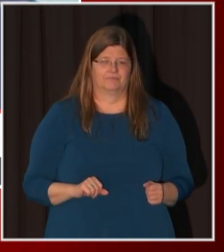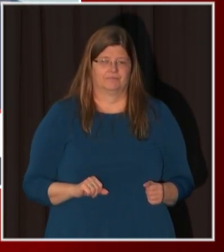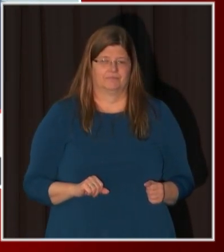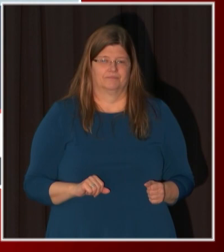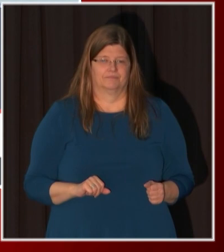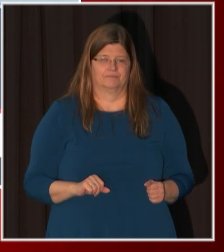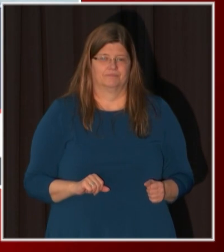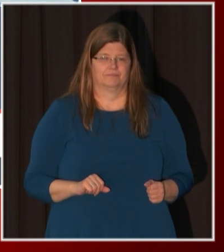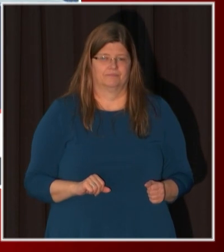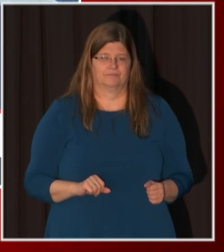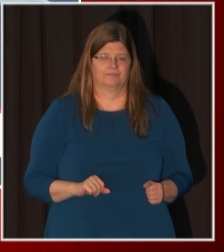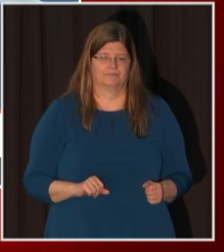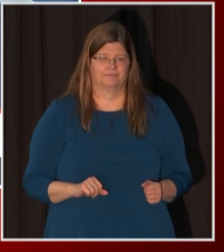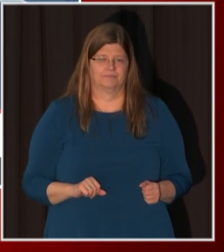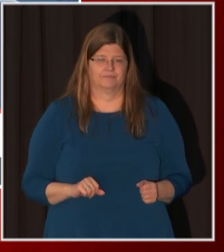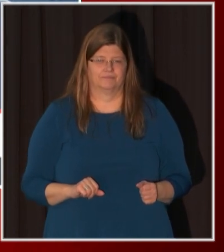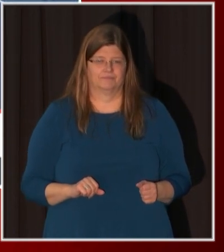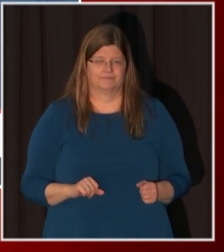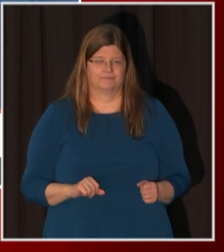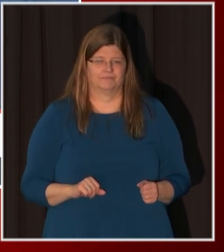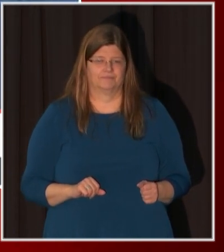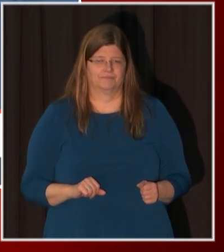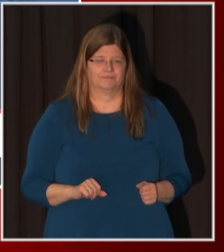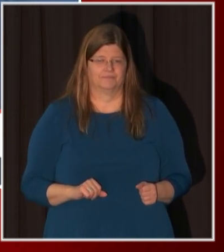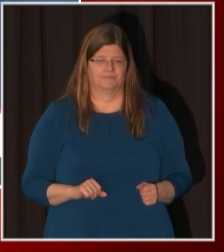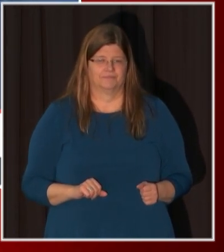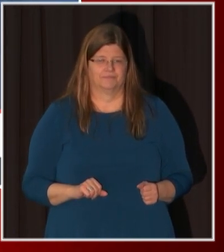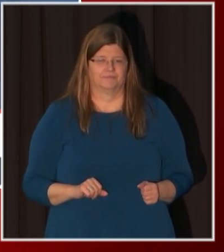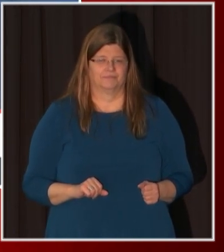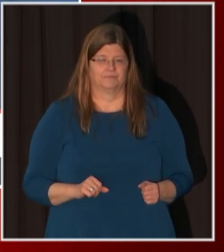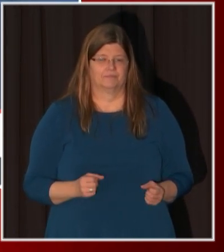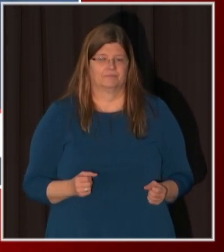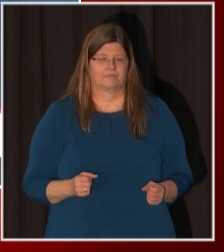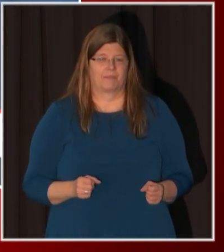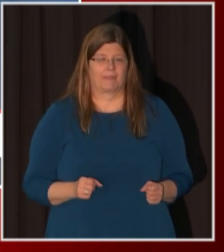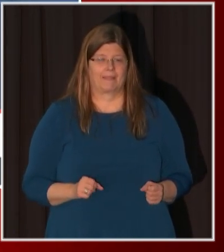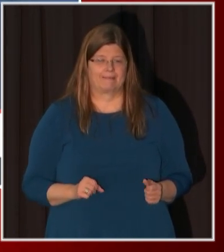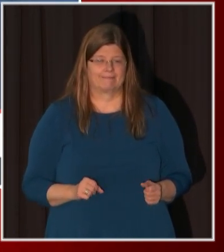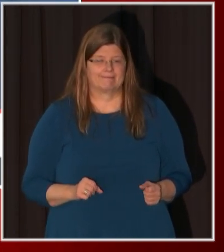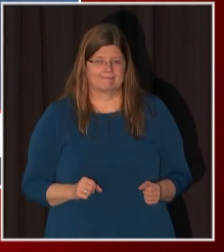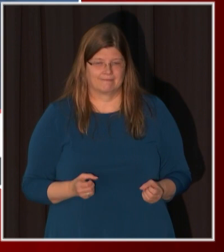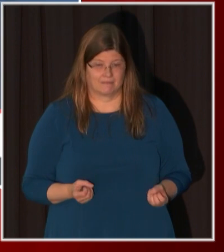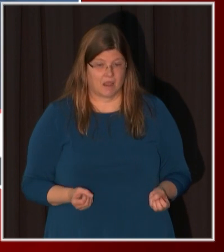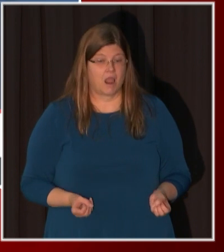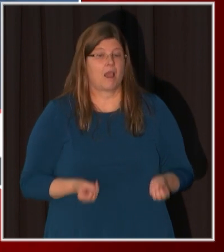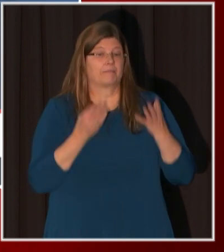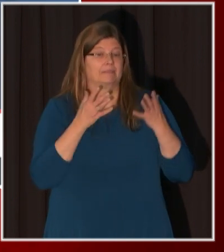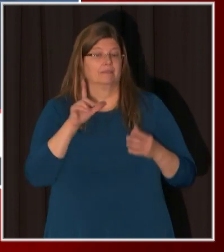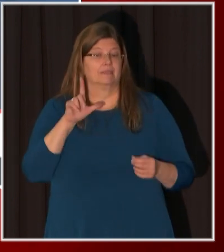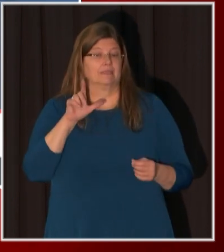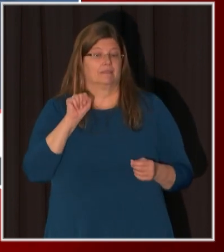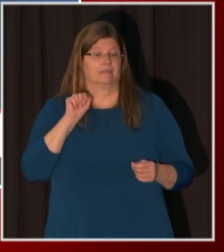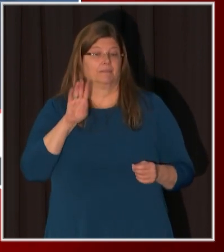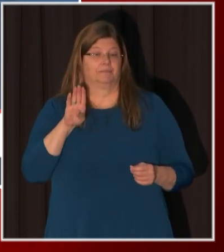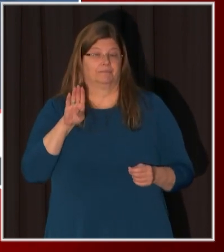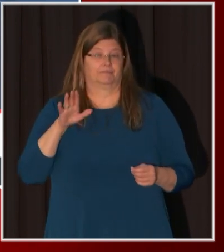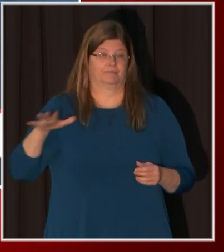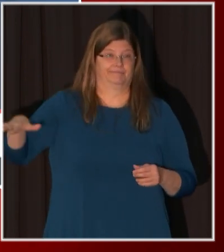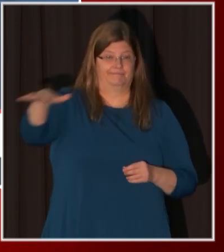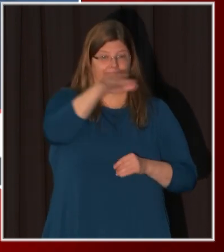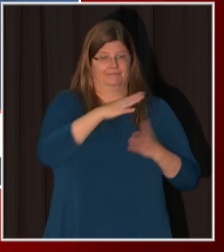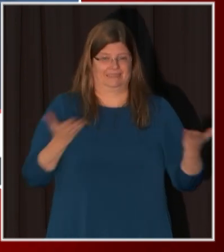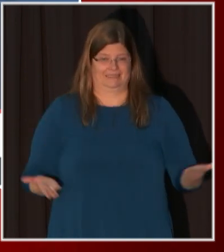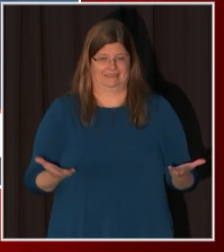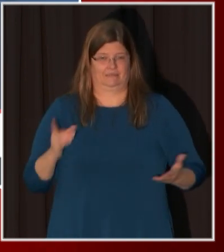about the number of labs and the capacity within the district to do diagnostic